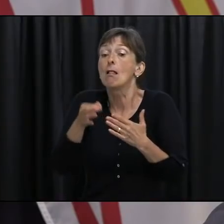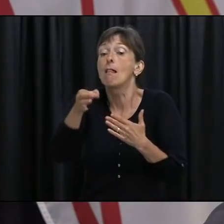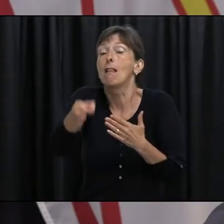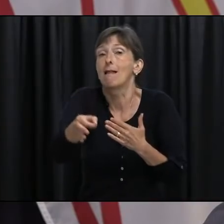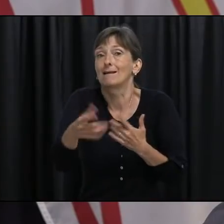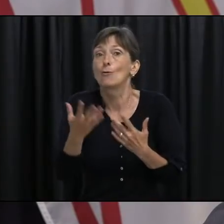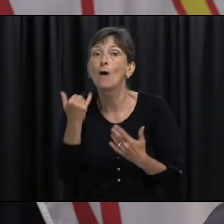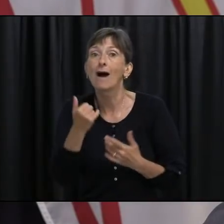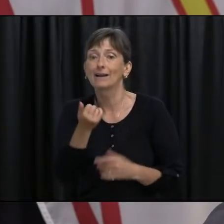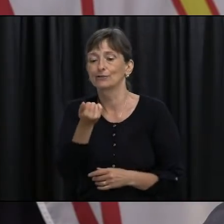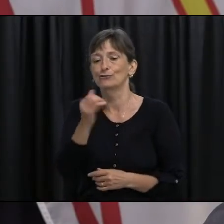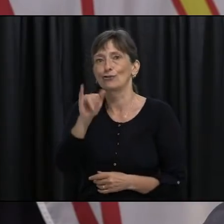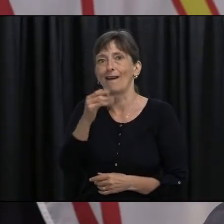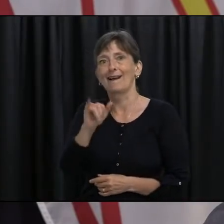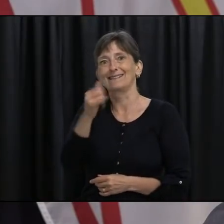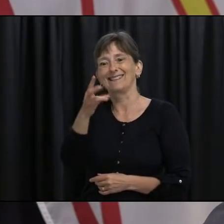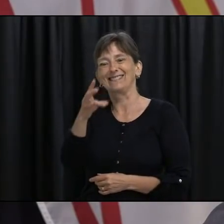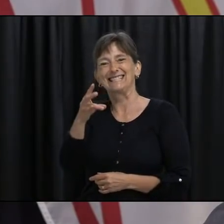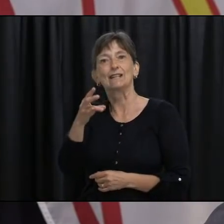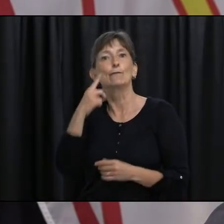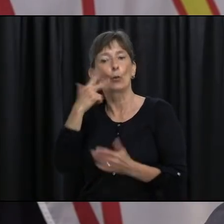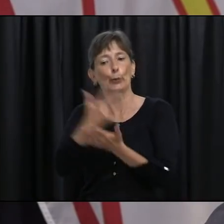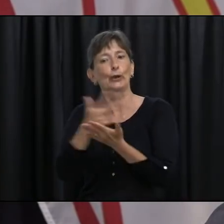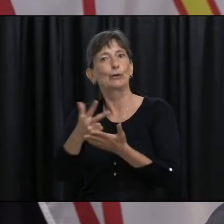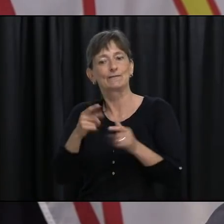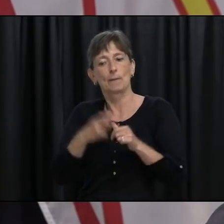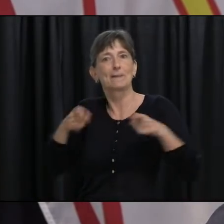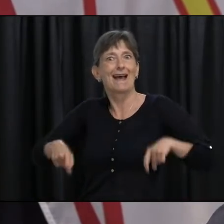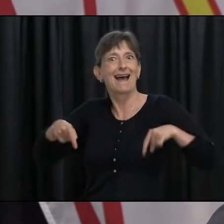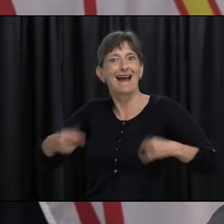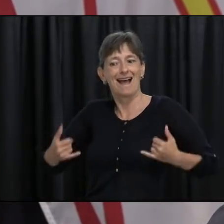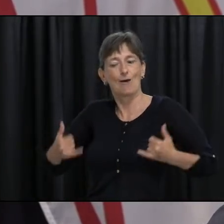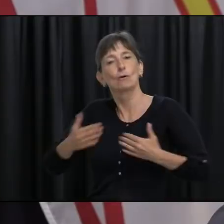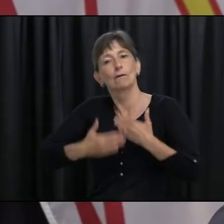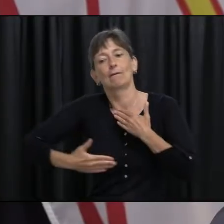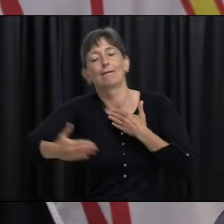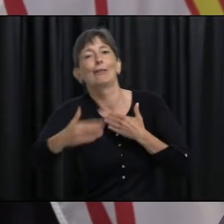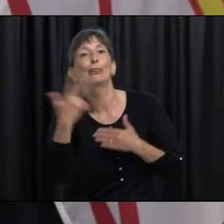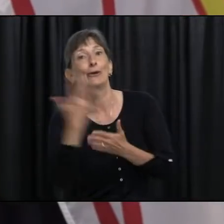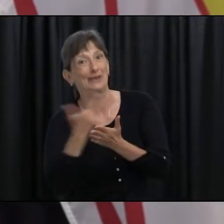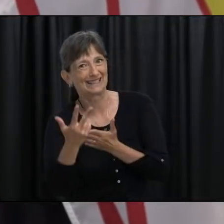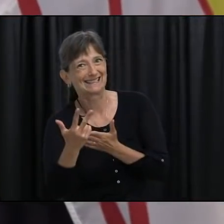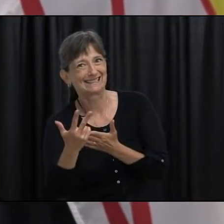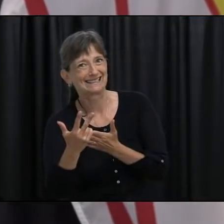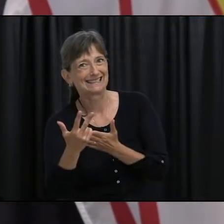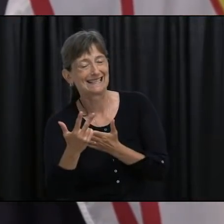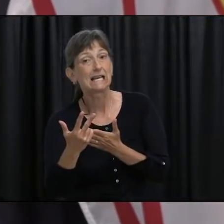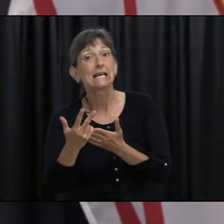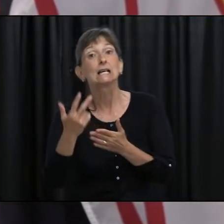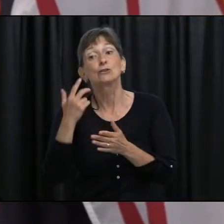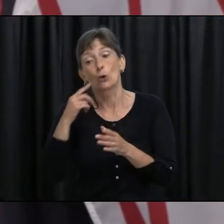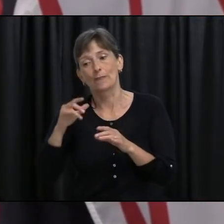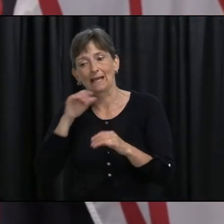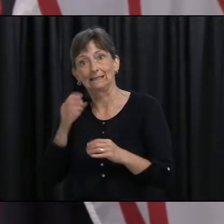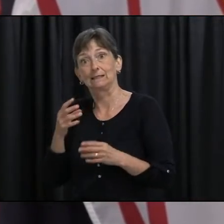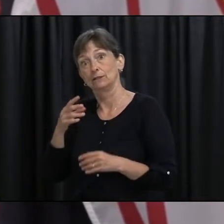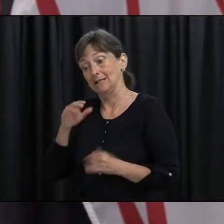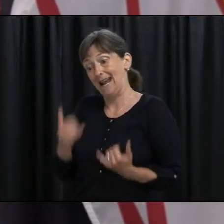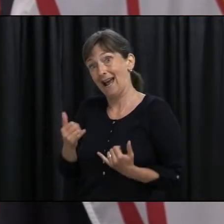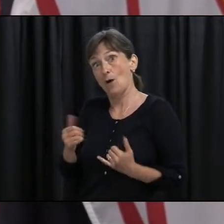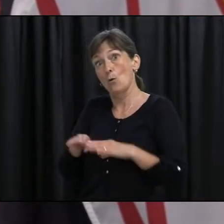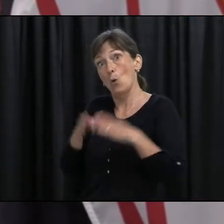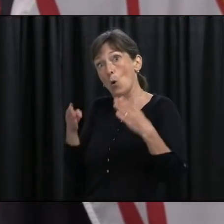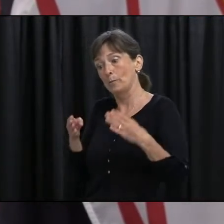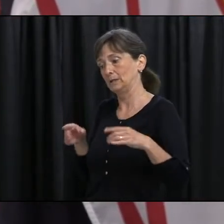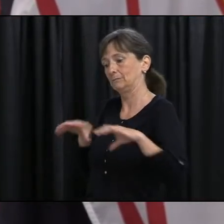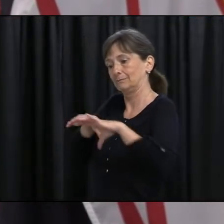the virus. That's how we've been measuring this, of course. So July 17th for those people outside of the Atlantic bubble would be what we would